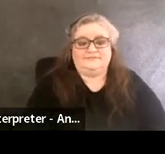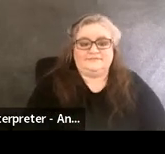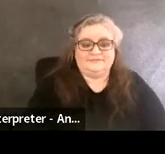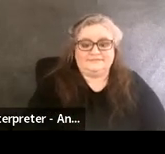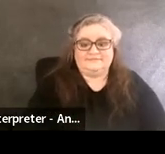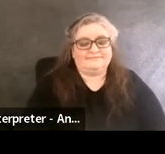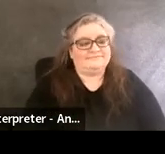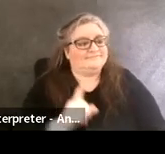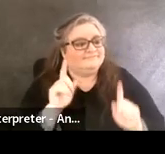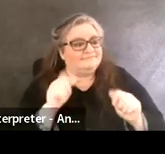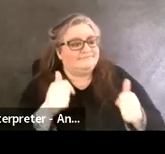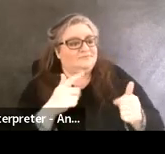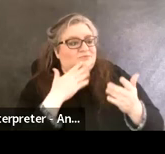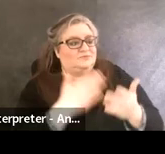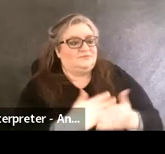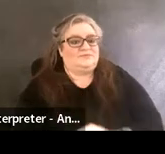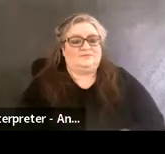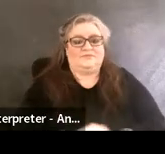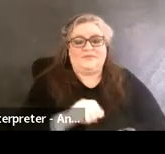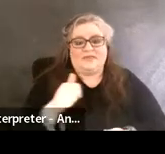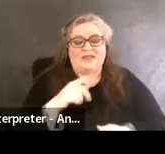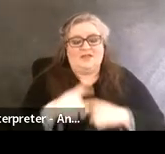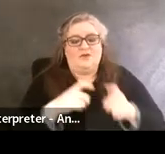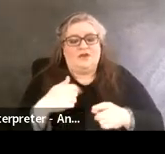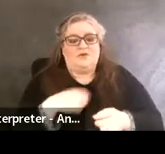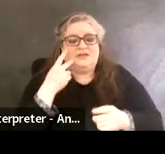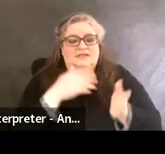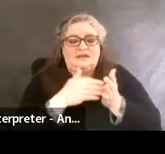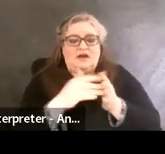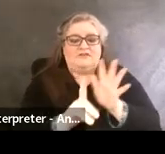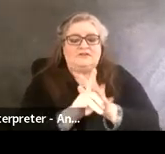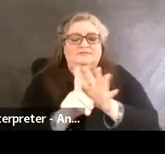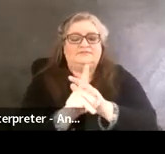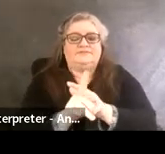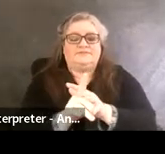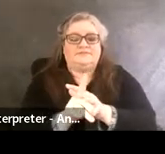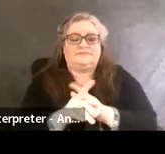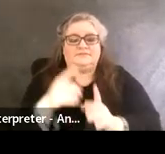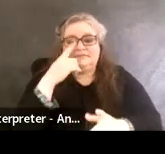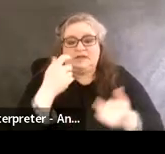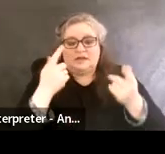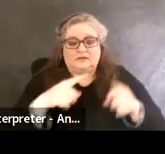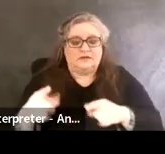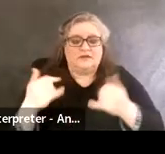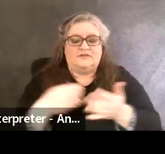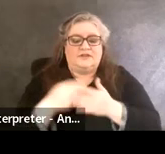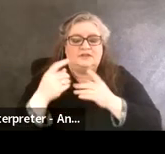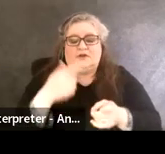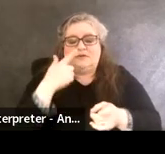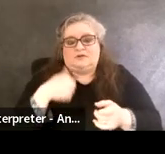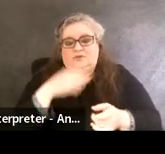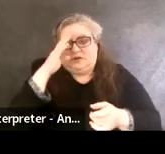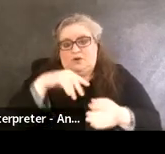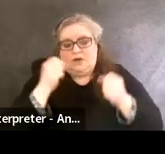Great. Thanks, Megan. Another question we're seeing a lot is due to the circumstances of this grant, right? So we know a lot